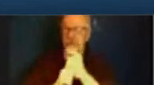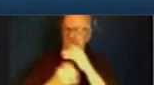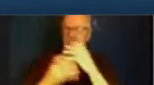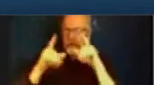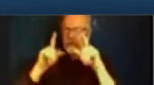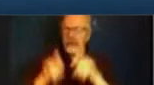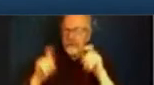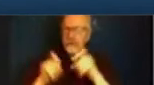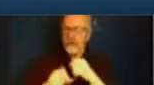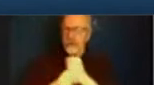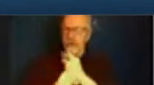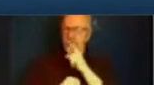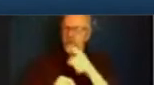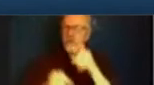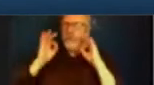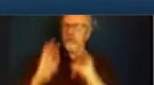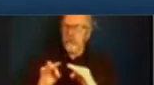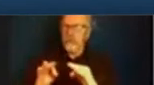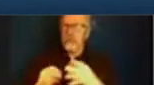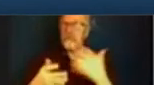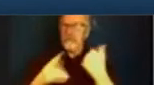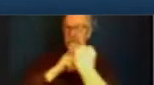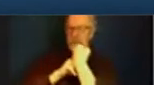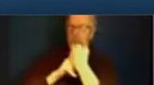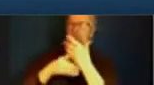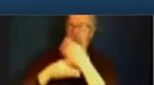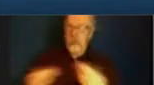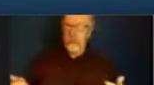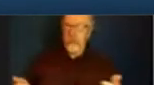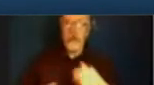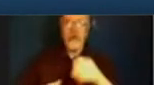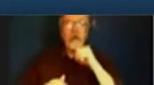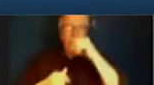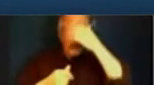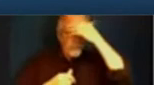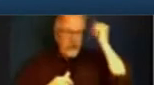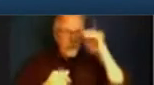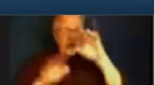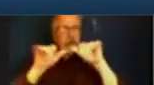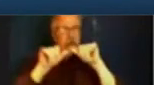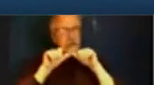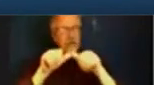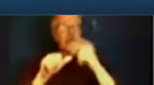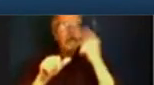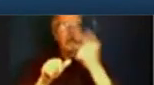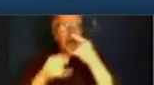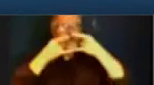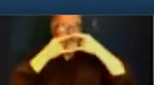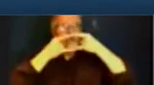and continue, of course, to wear a mask. If I may add to that,